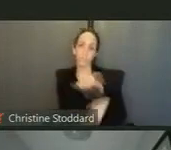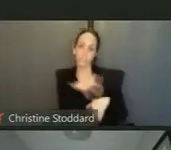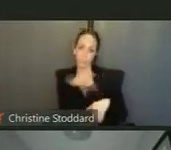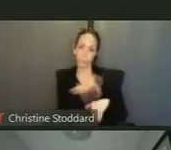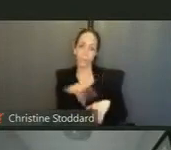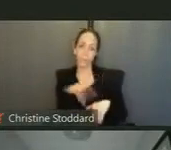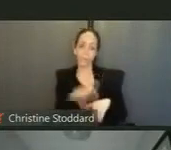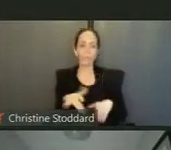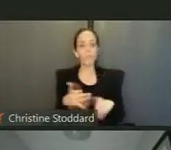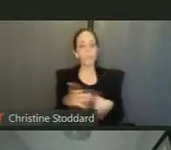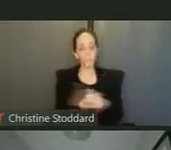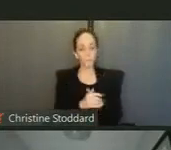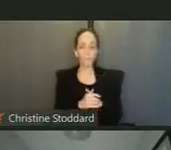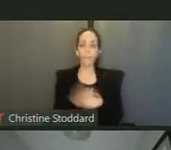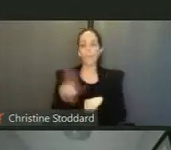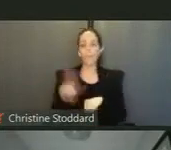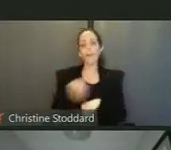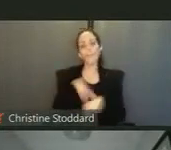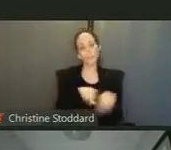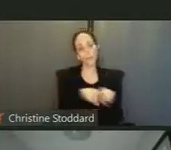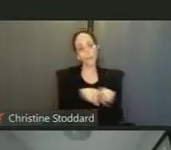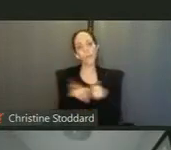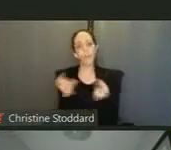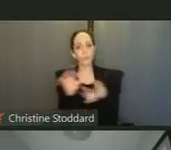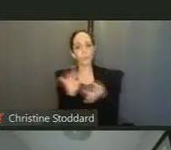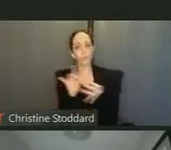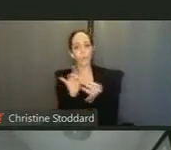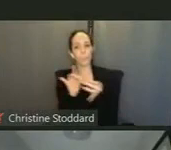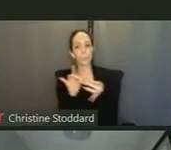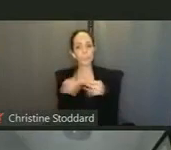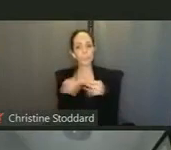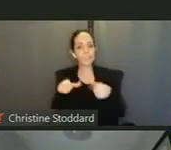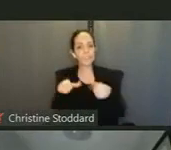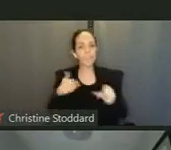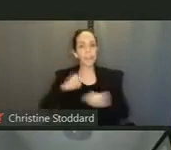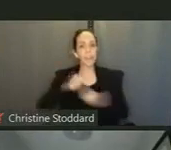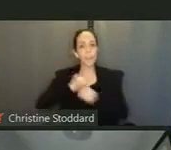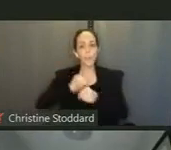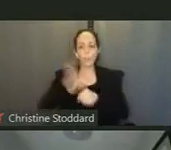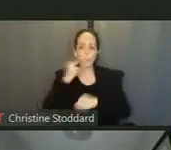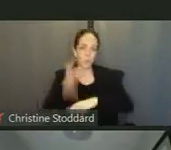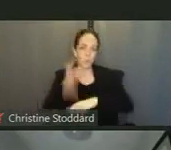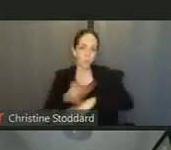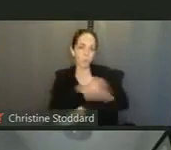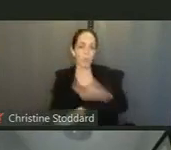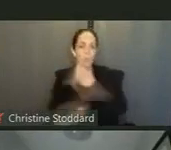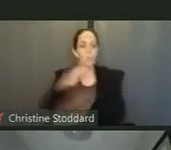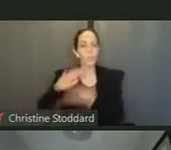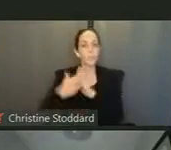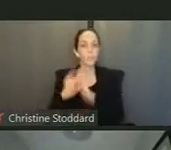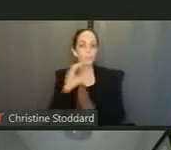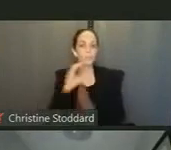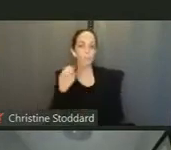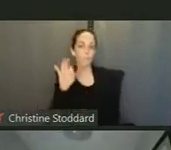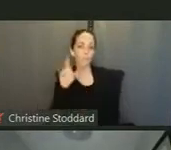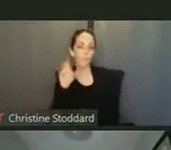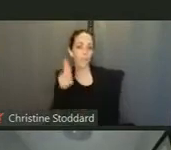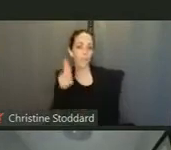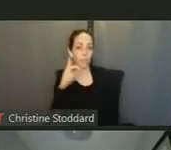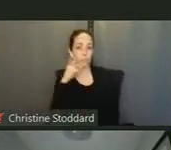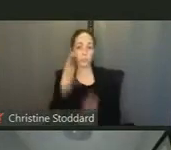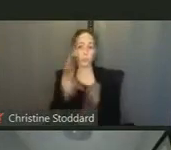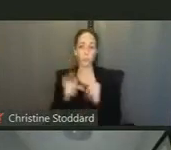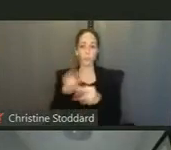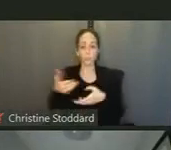would be remiss if I didn't also mention that there is still work to do in communities of color to build trust and understanding about